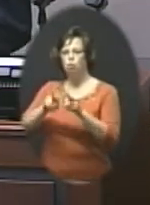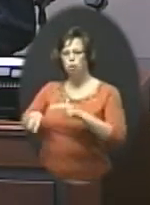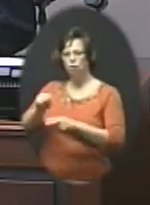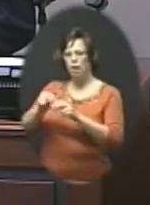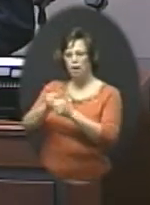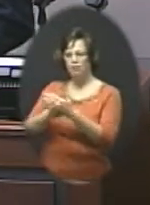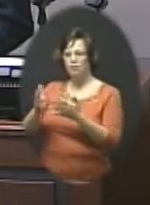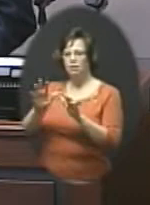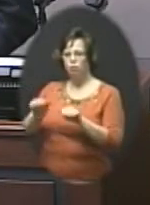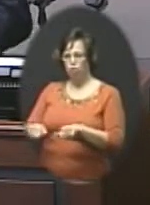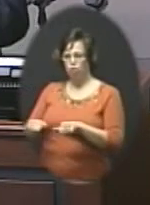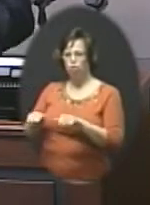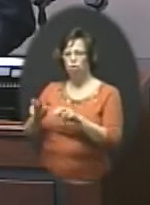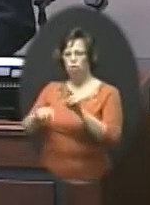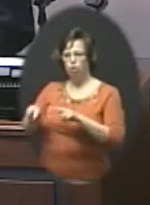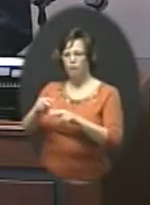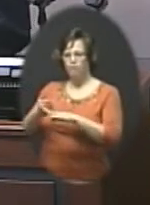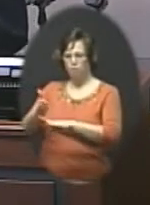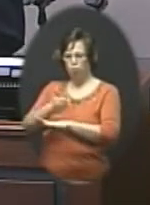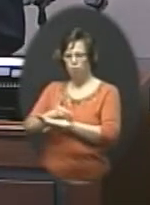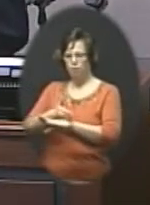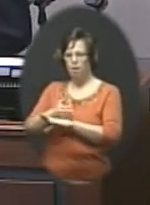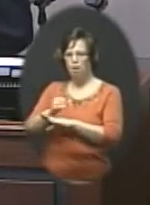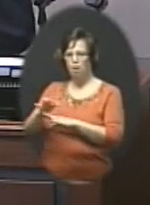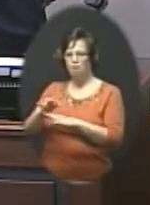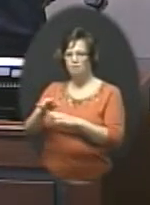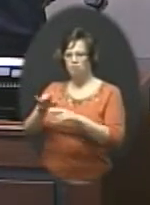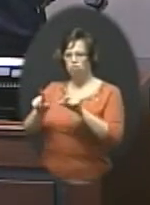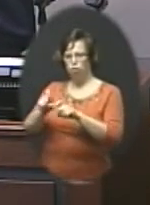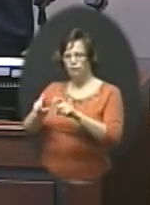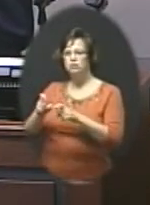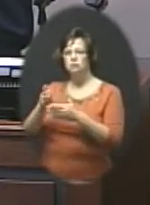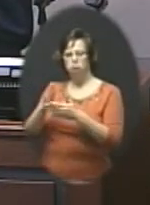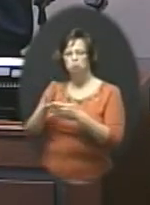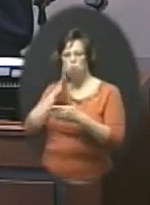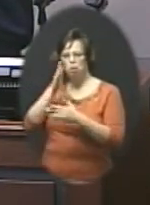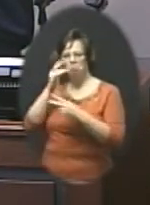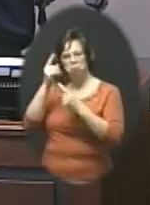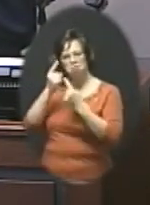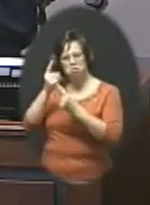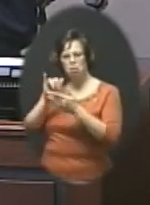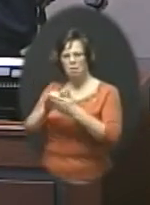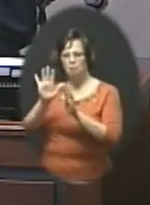aspects that we could take a look at improvement, and be certainly something we'll consider. Yeah. That'd be great.